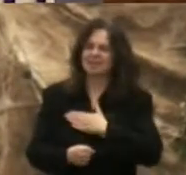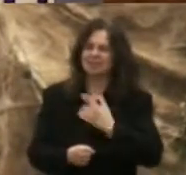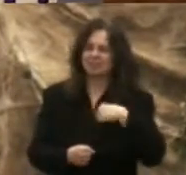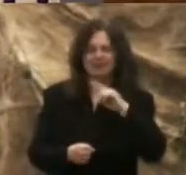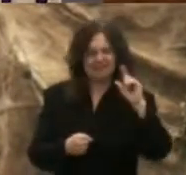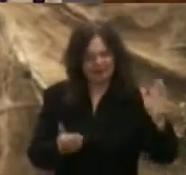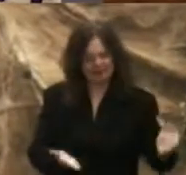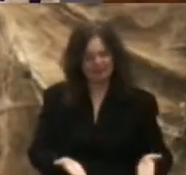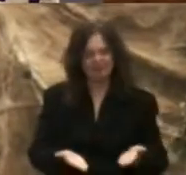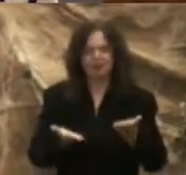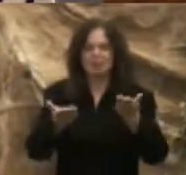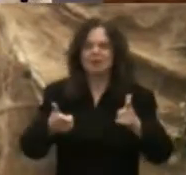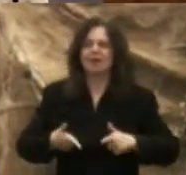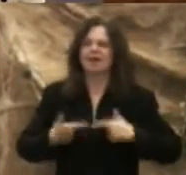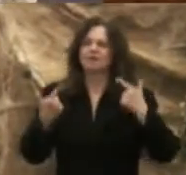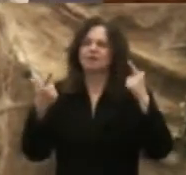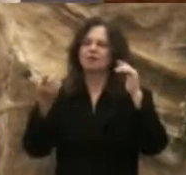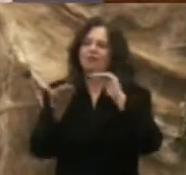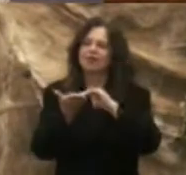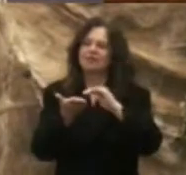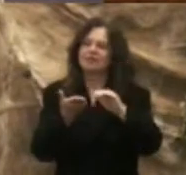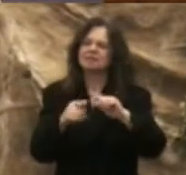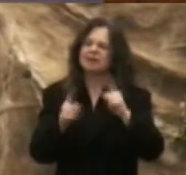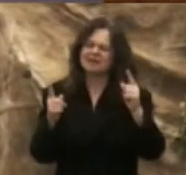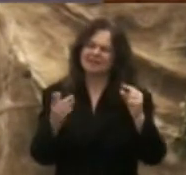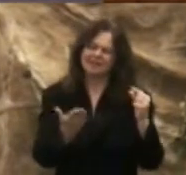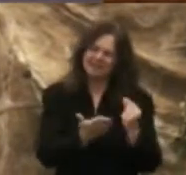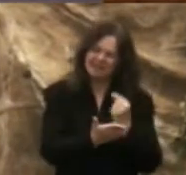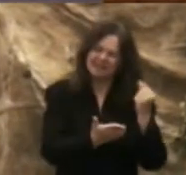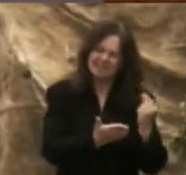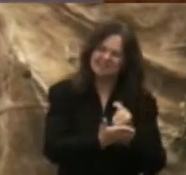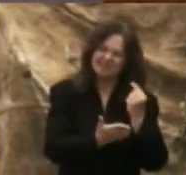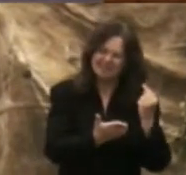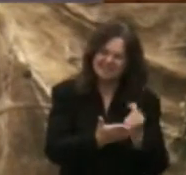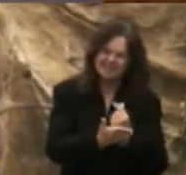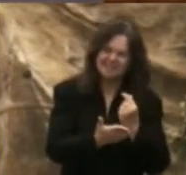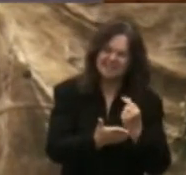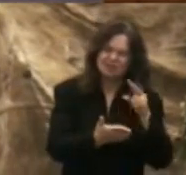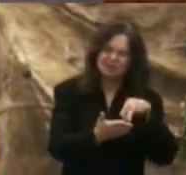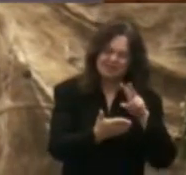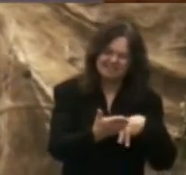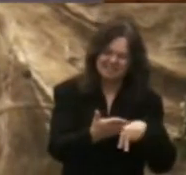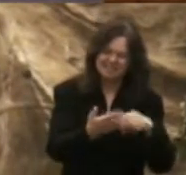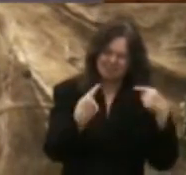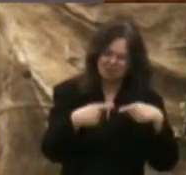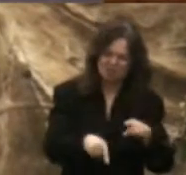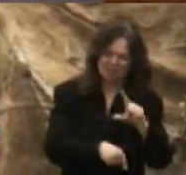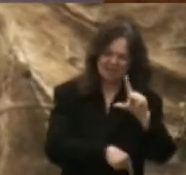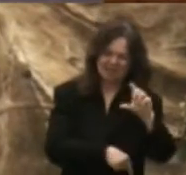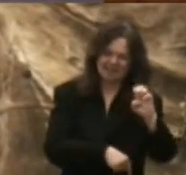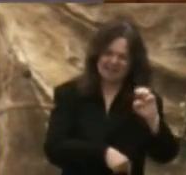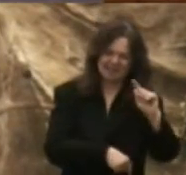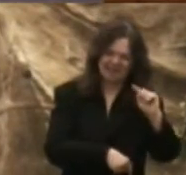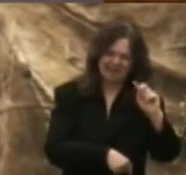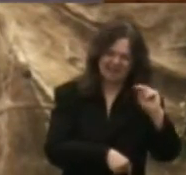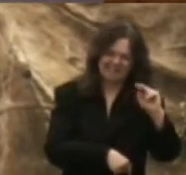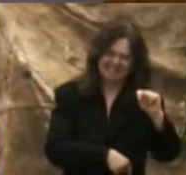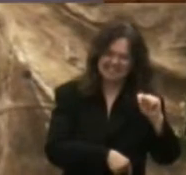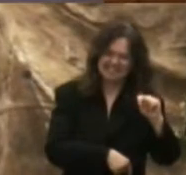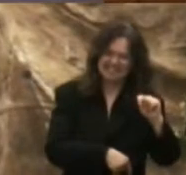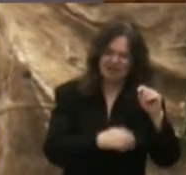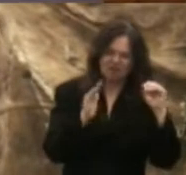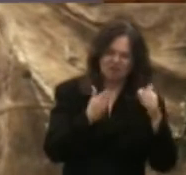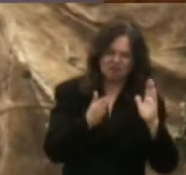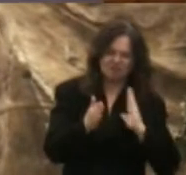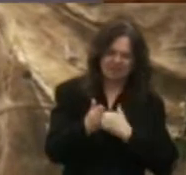and forgiveness. But the gospel texts in Lent, for the most part, focus on our need